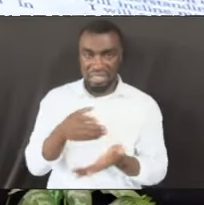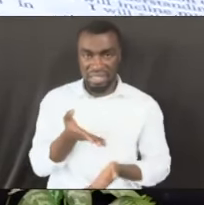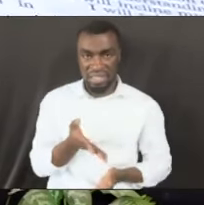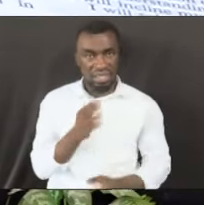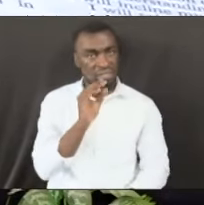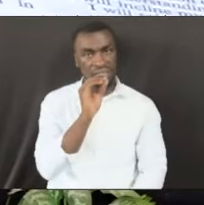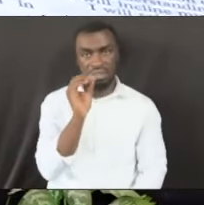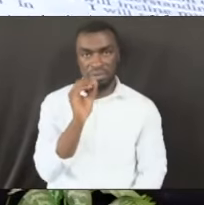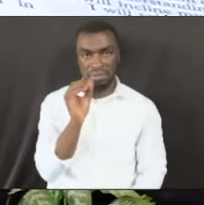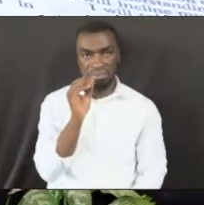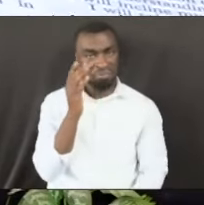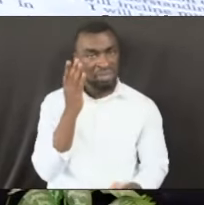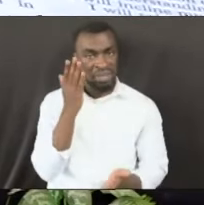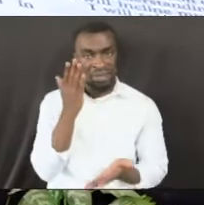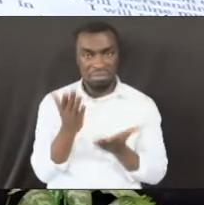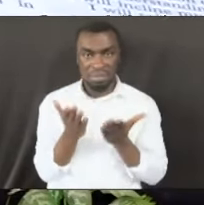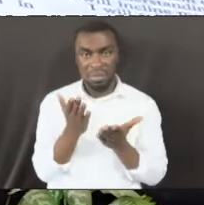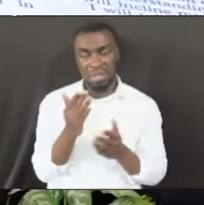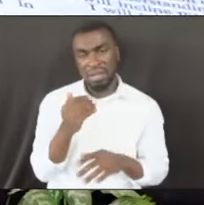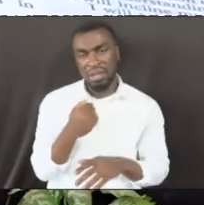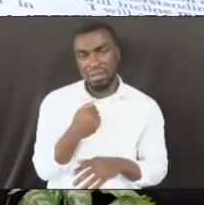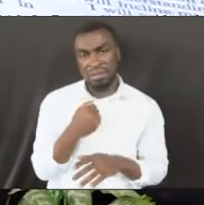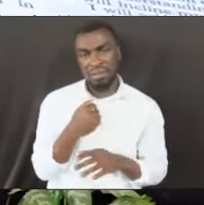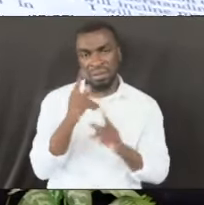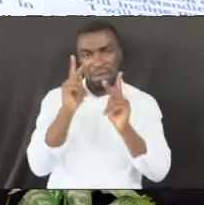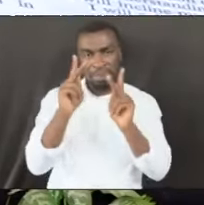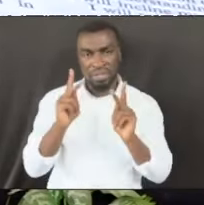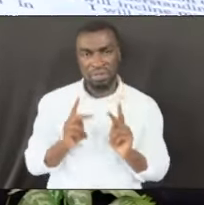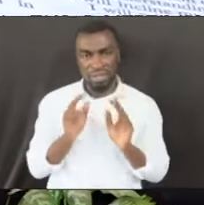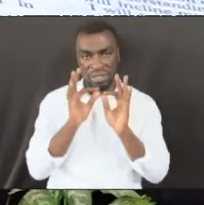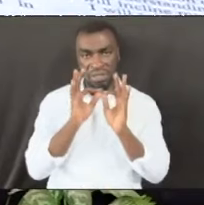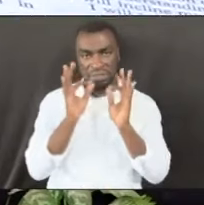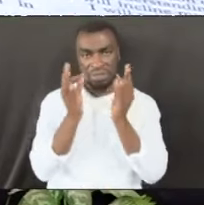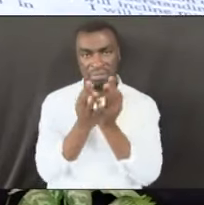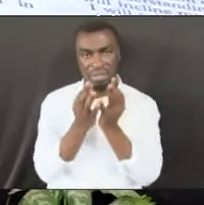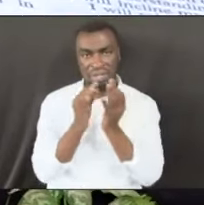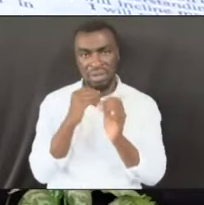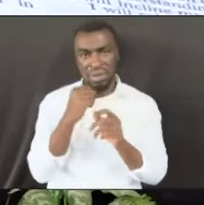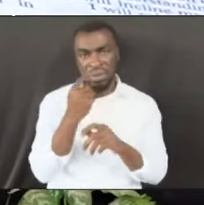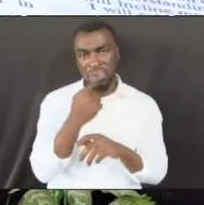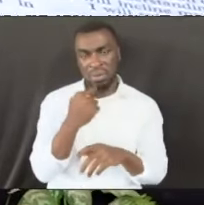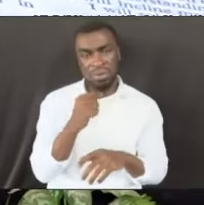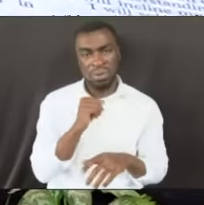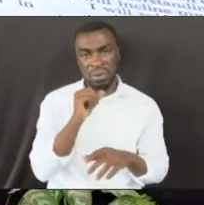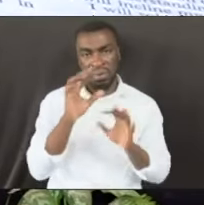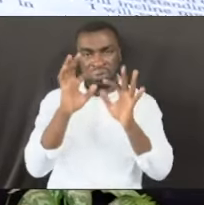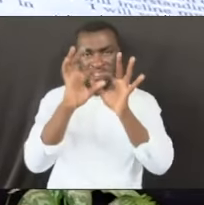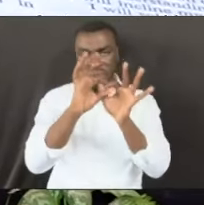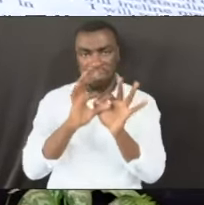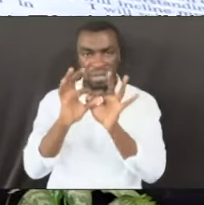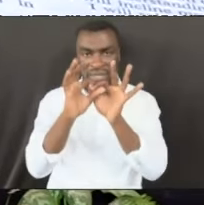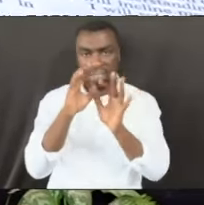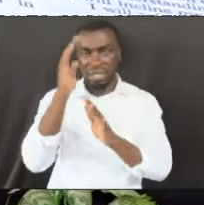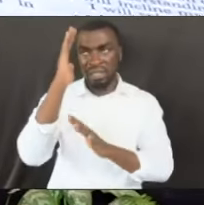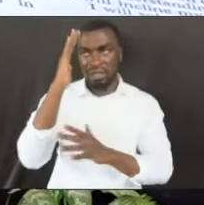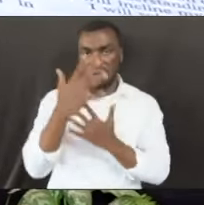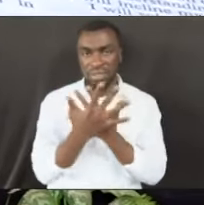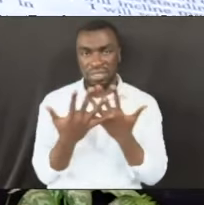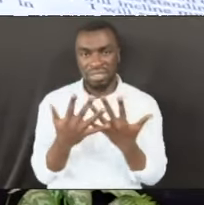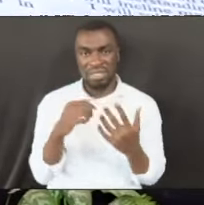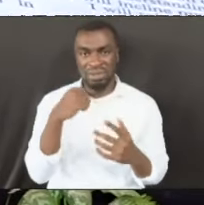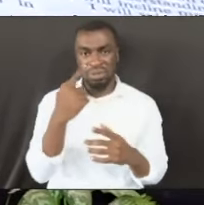Probably you have somebody in the family who has not been very cooperative in the things of God or is totally